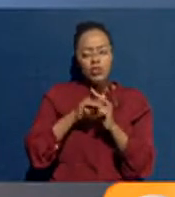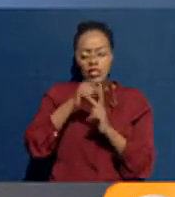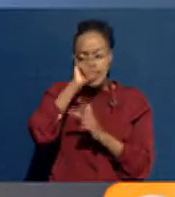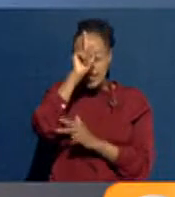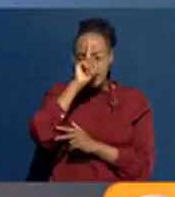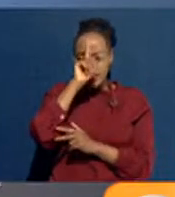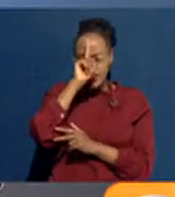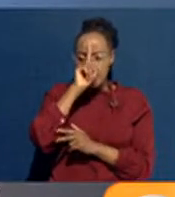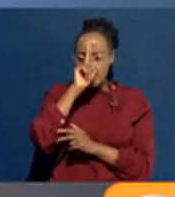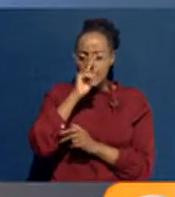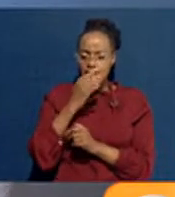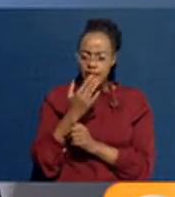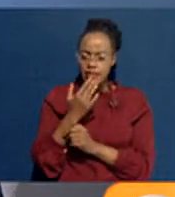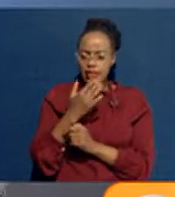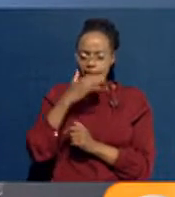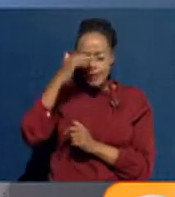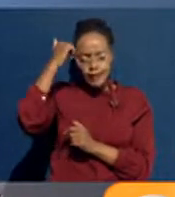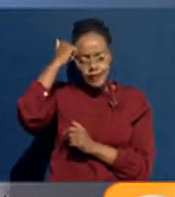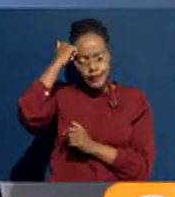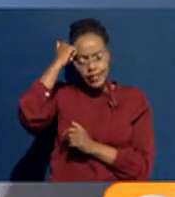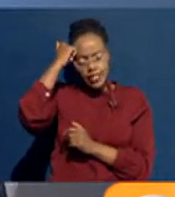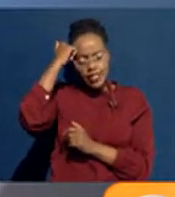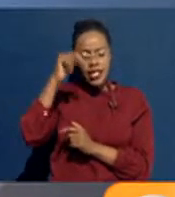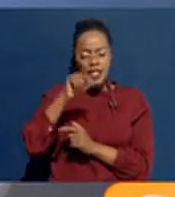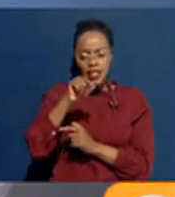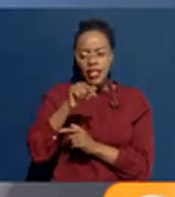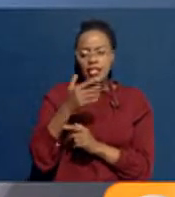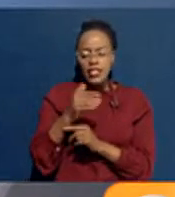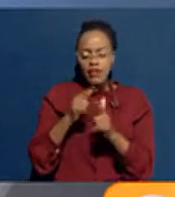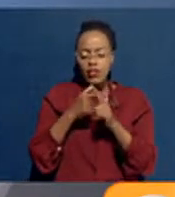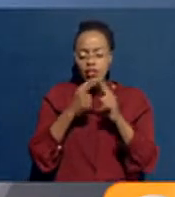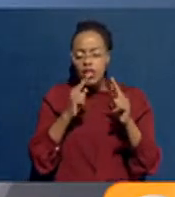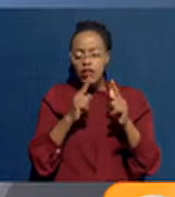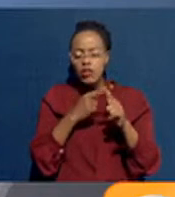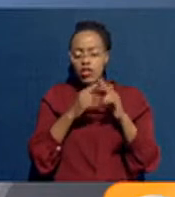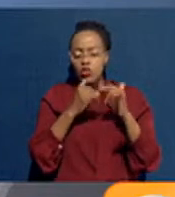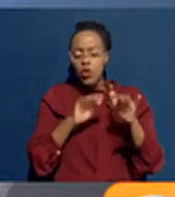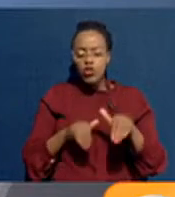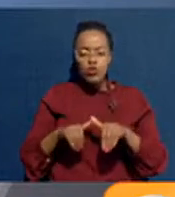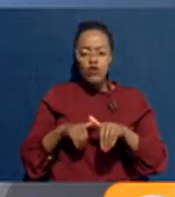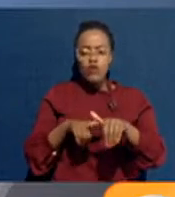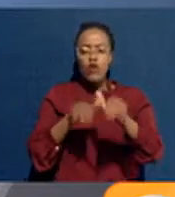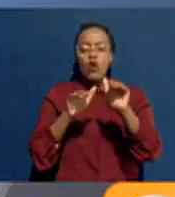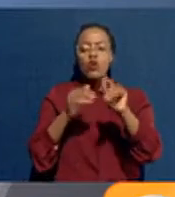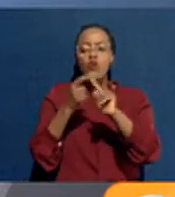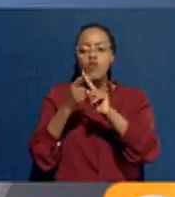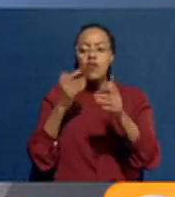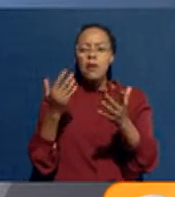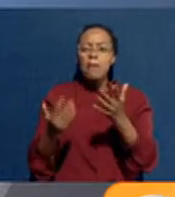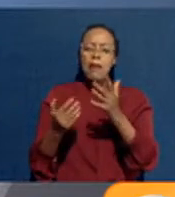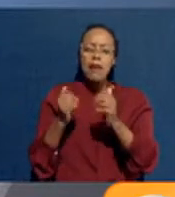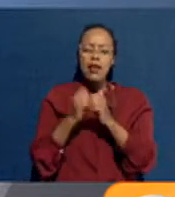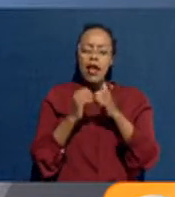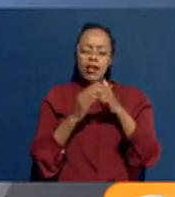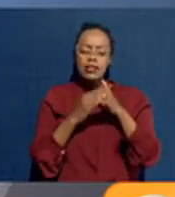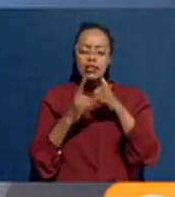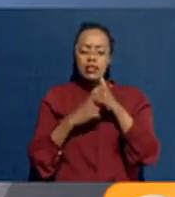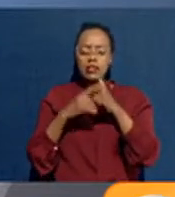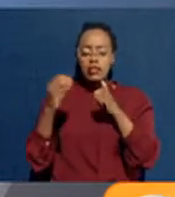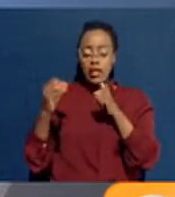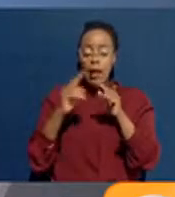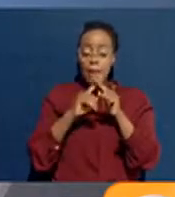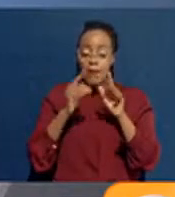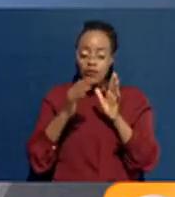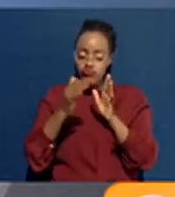seriously studying that and tracking from probably around 1960. Mm-hmm. But there